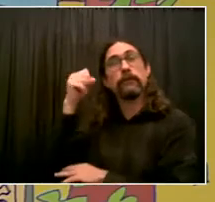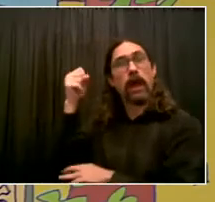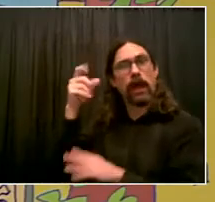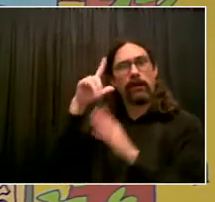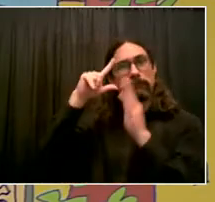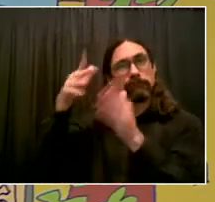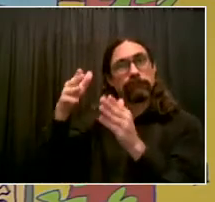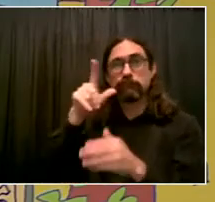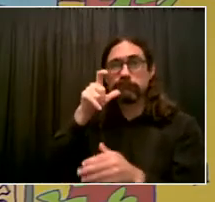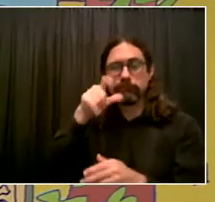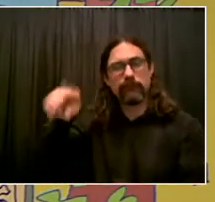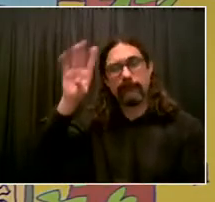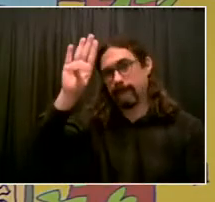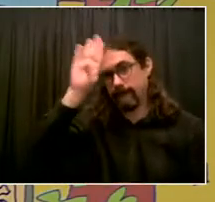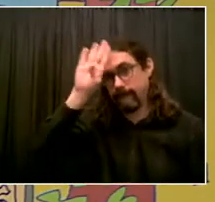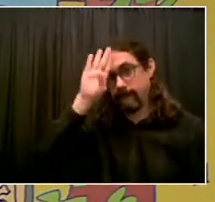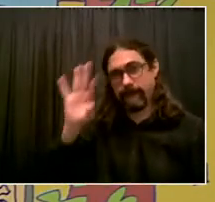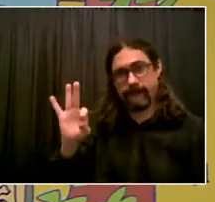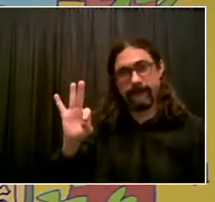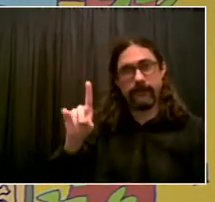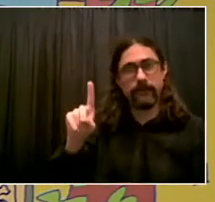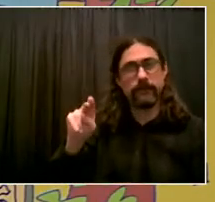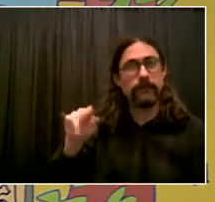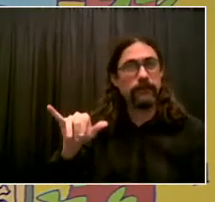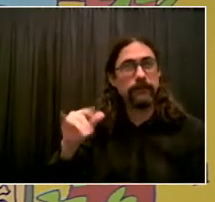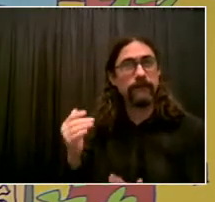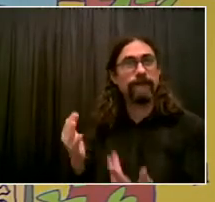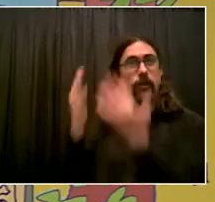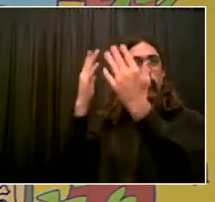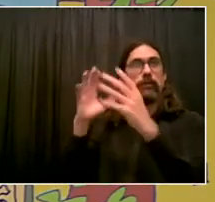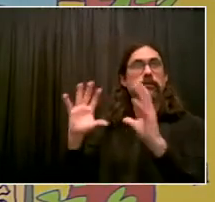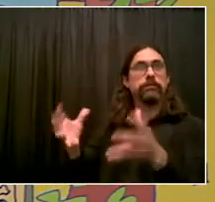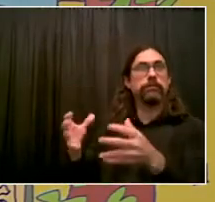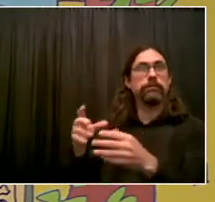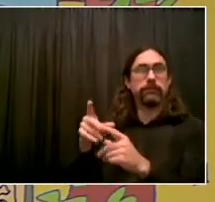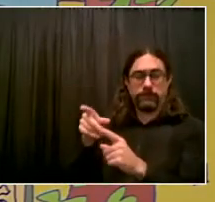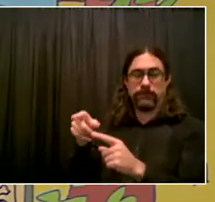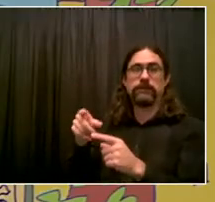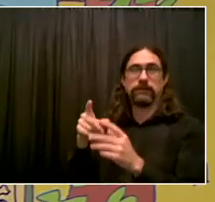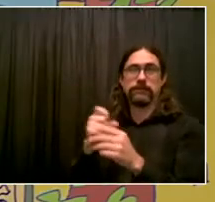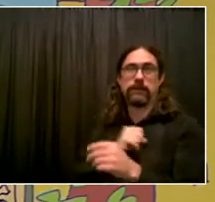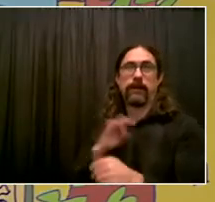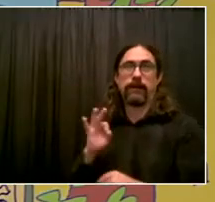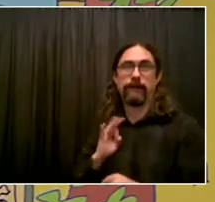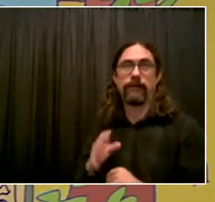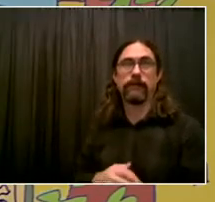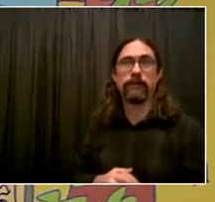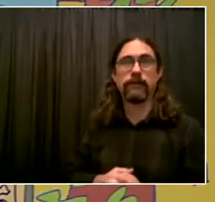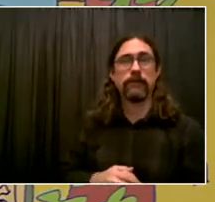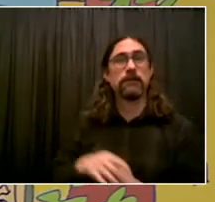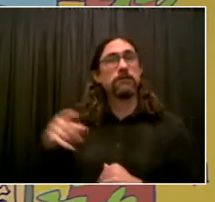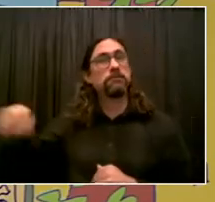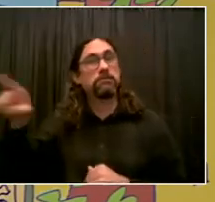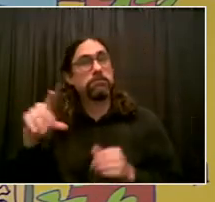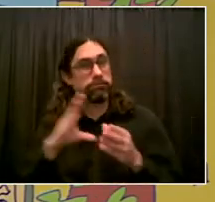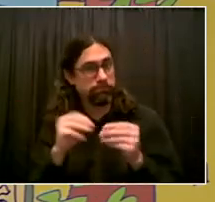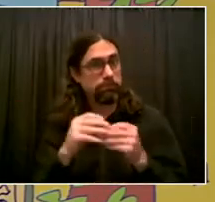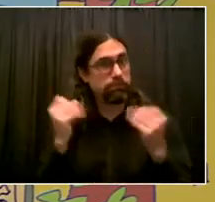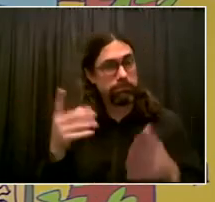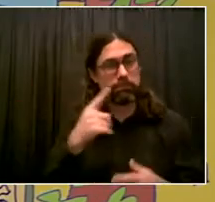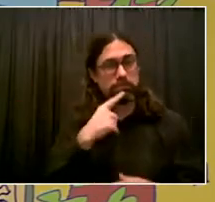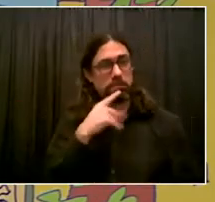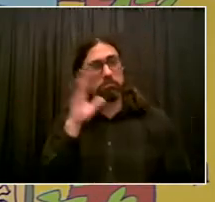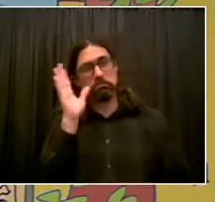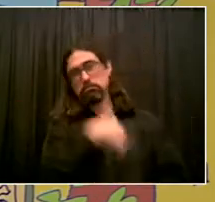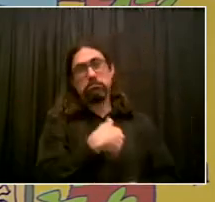work on Monday, even if they're not vaccinated, and force you to send them home. Can you